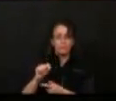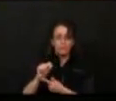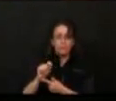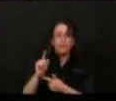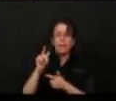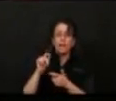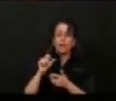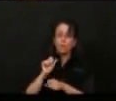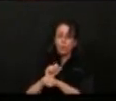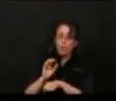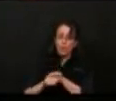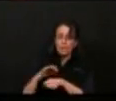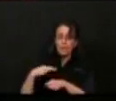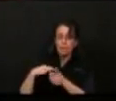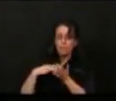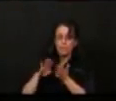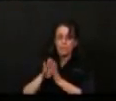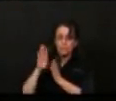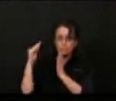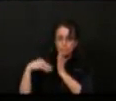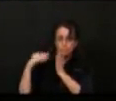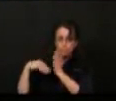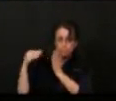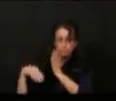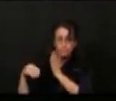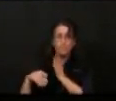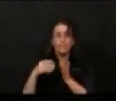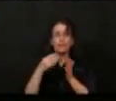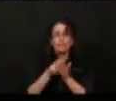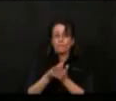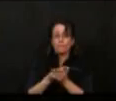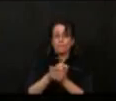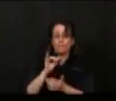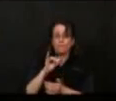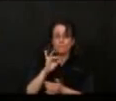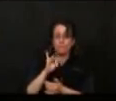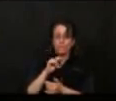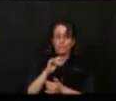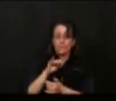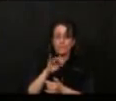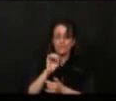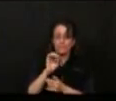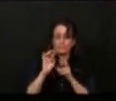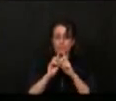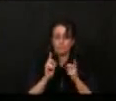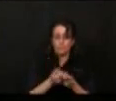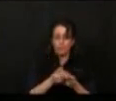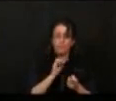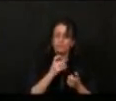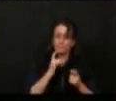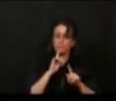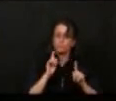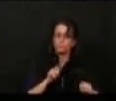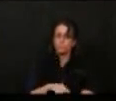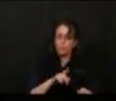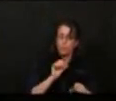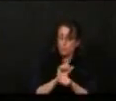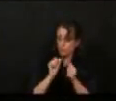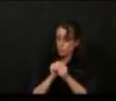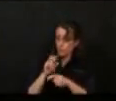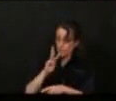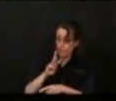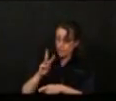my direction to the finance department has been to work with Wyndham and Windsor Housing Trust, and to go ahead and include